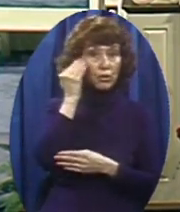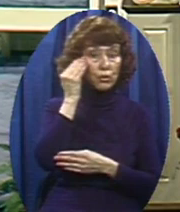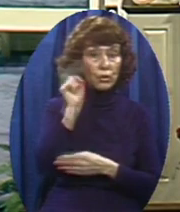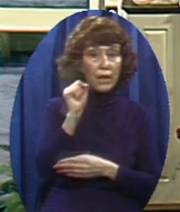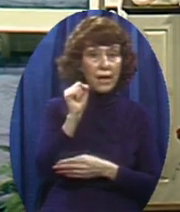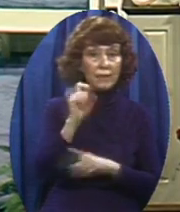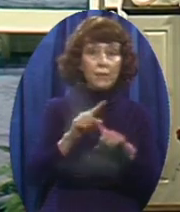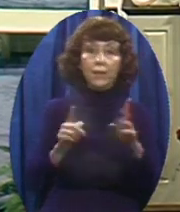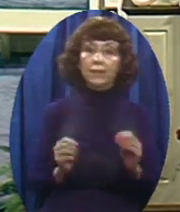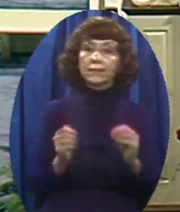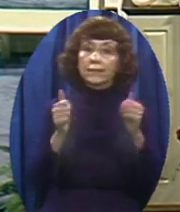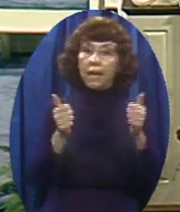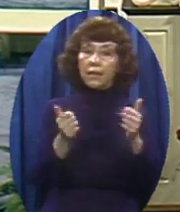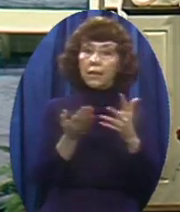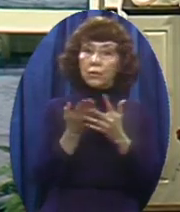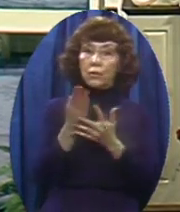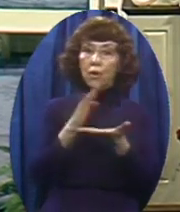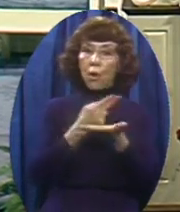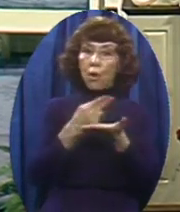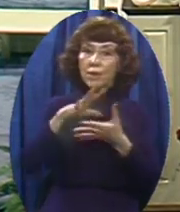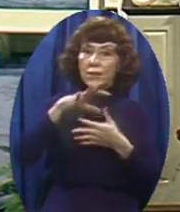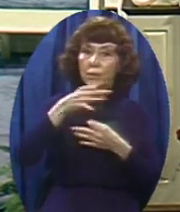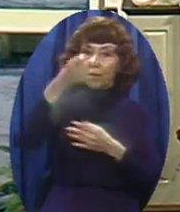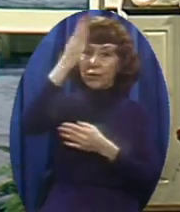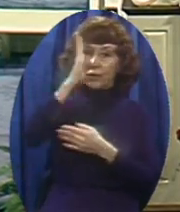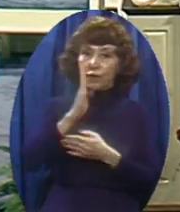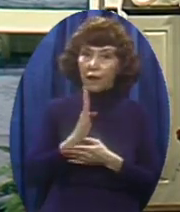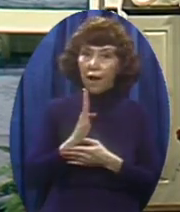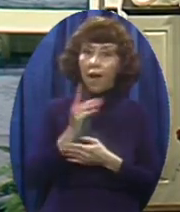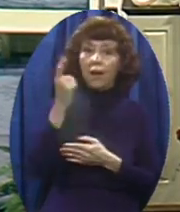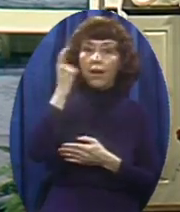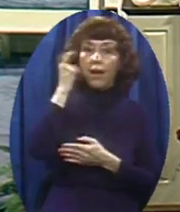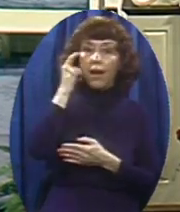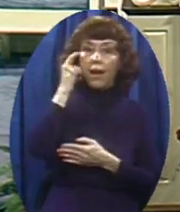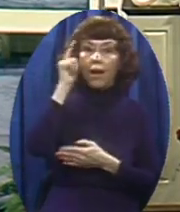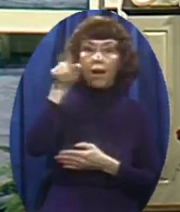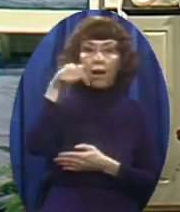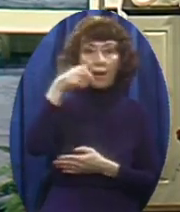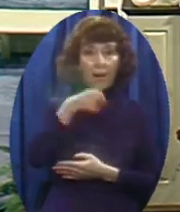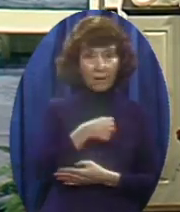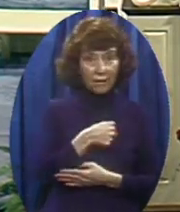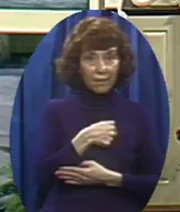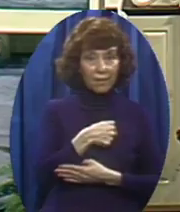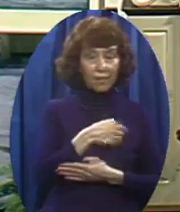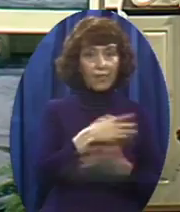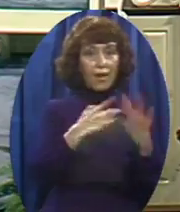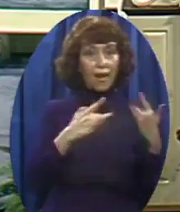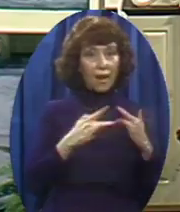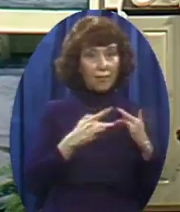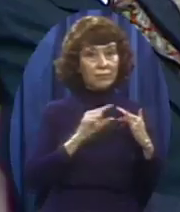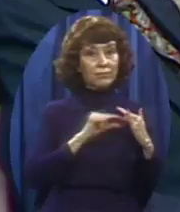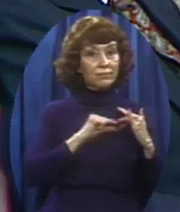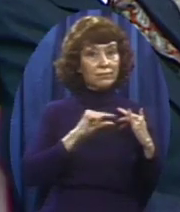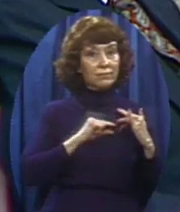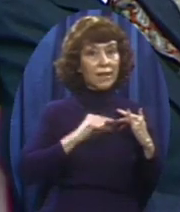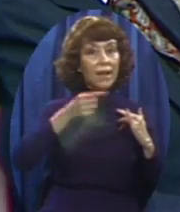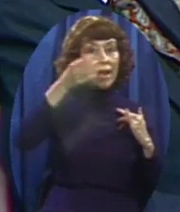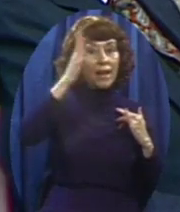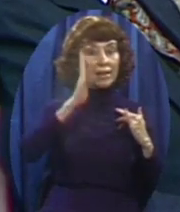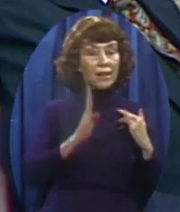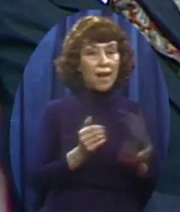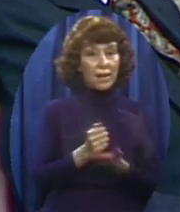of God, were brought from my mind to my heart. God flipped the switch. The light turned on. It wasn't a